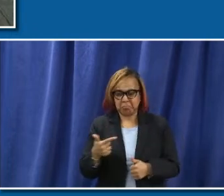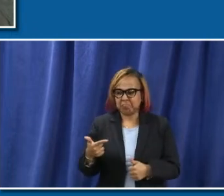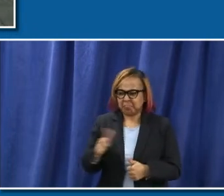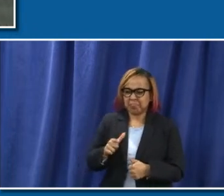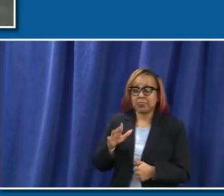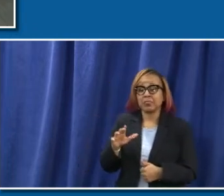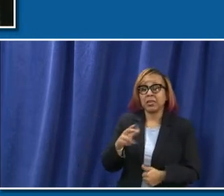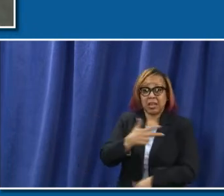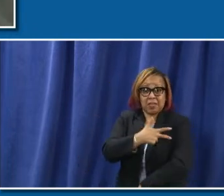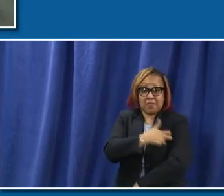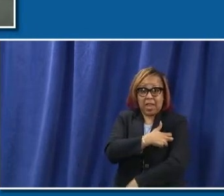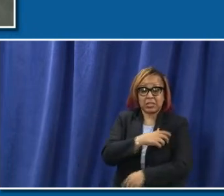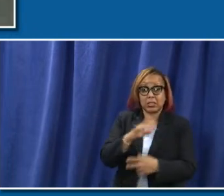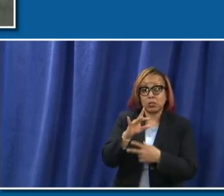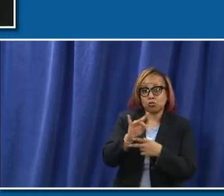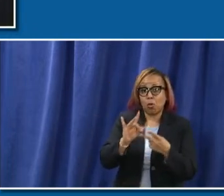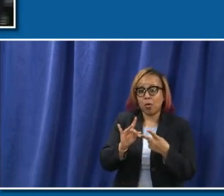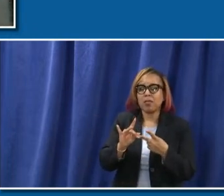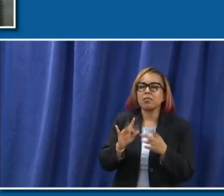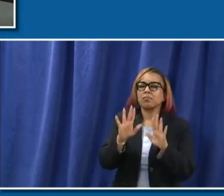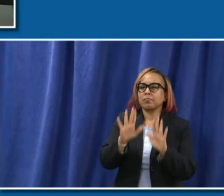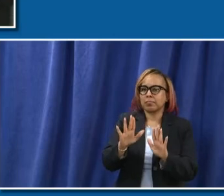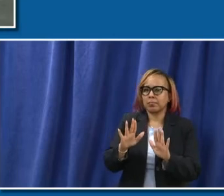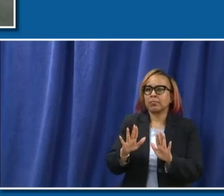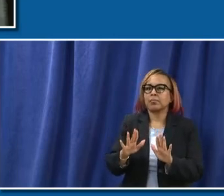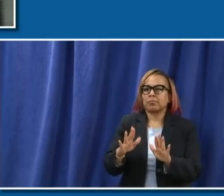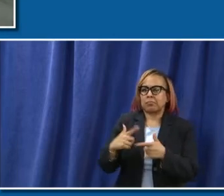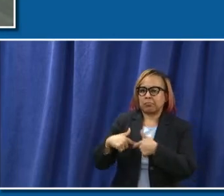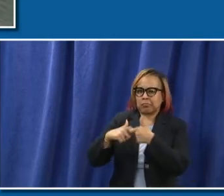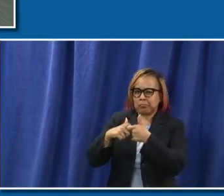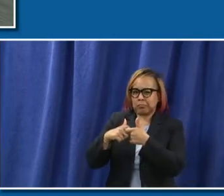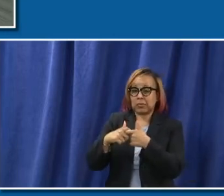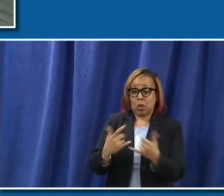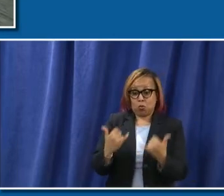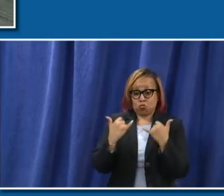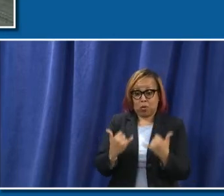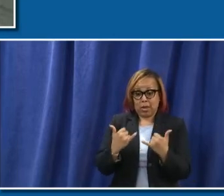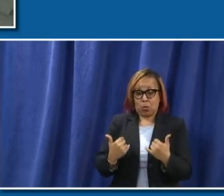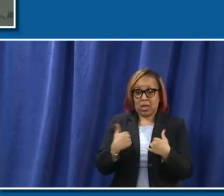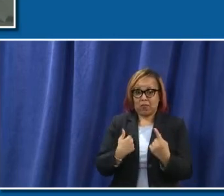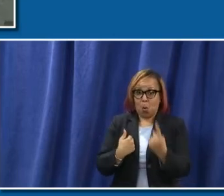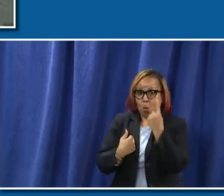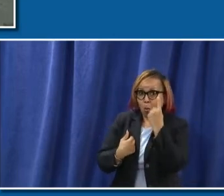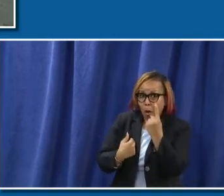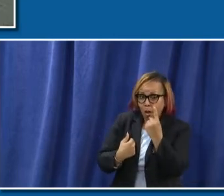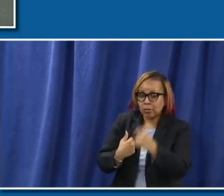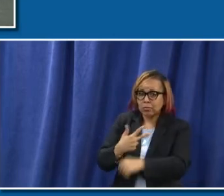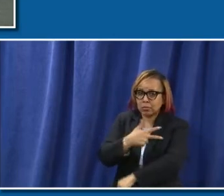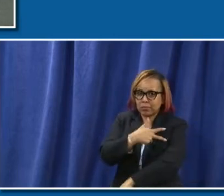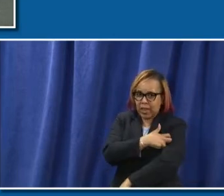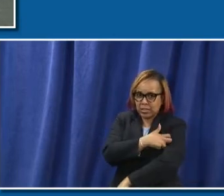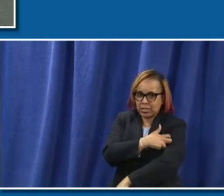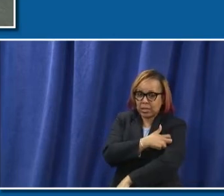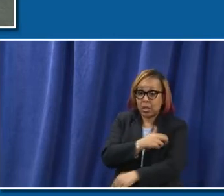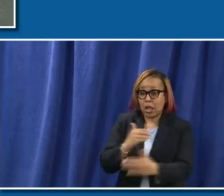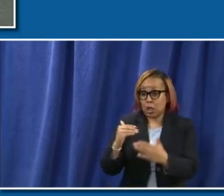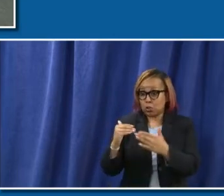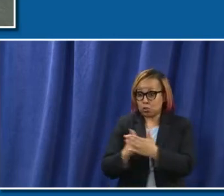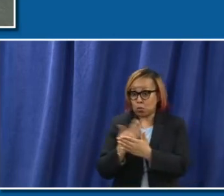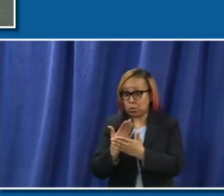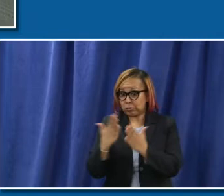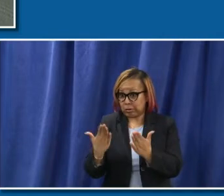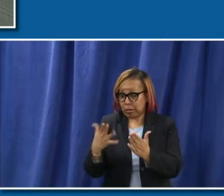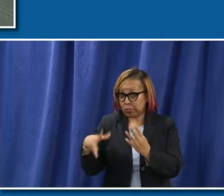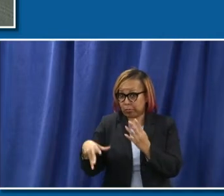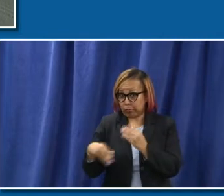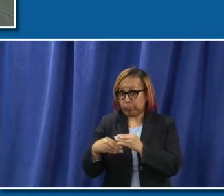So vaccine choice, I'm gonna couch that a little bit. Right now we have one vaccine. As new vaccines are